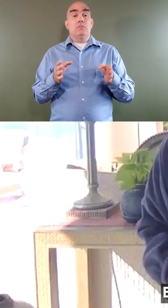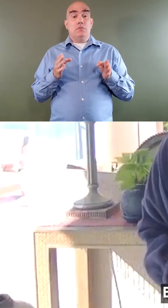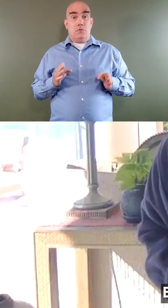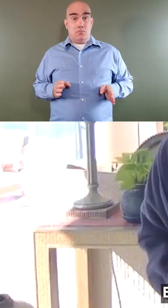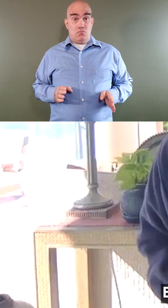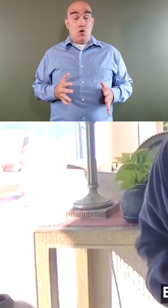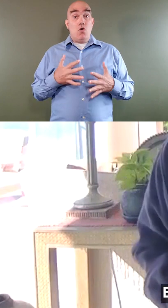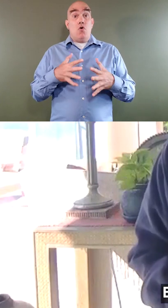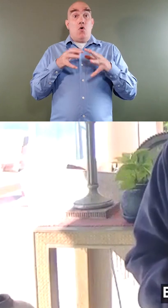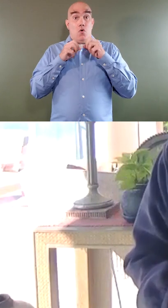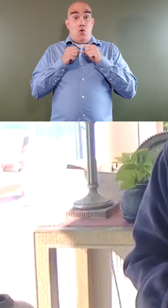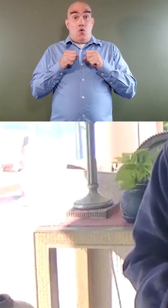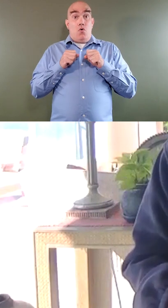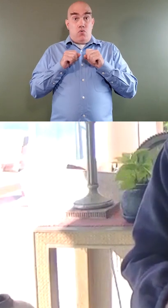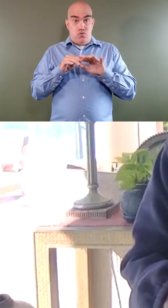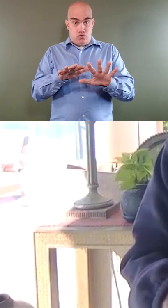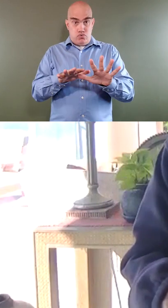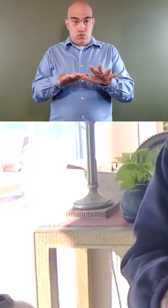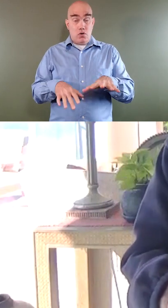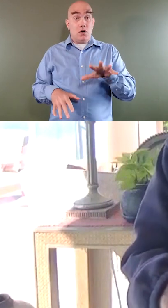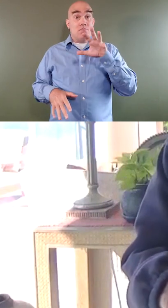Breathing in and pushing out.